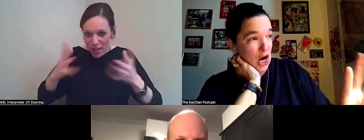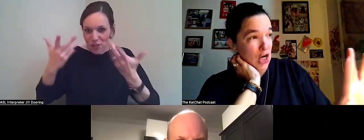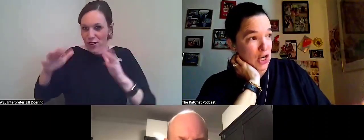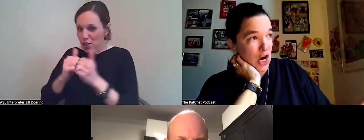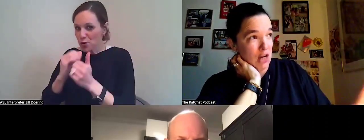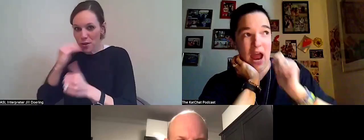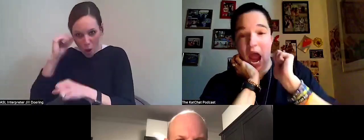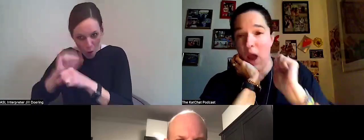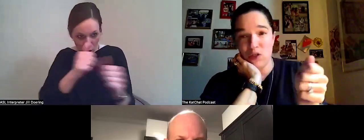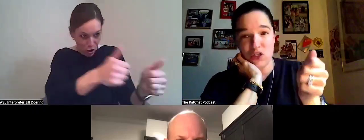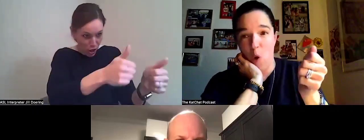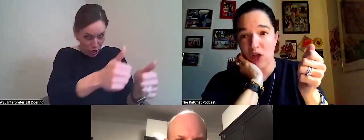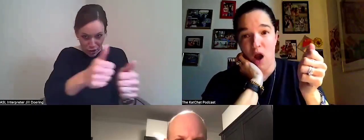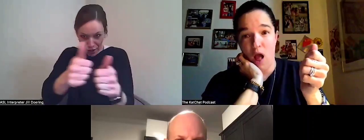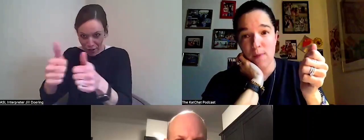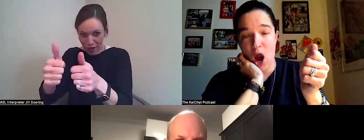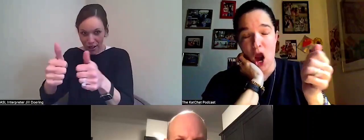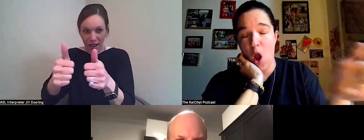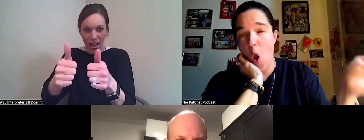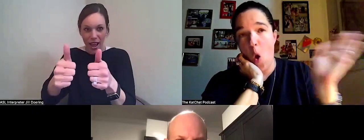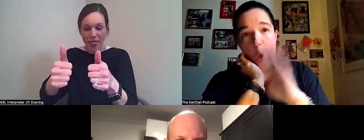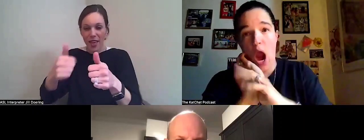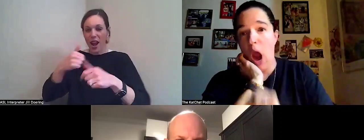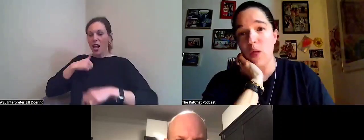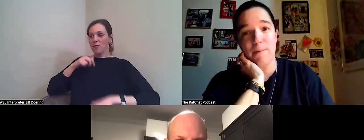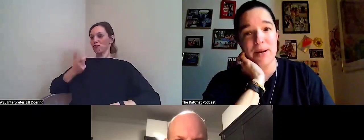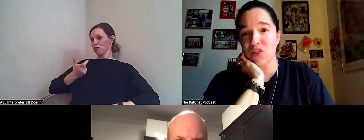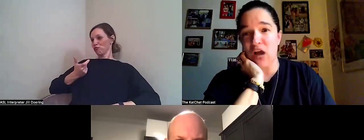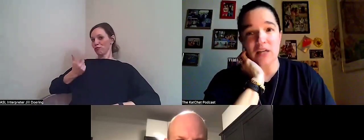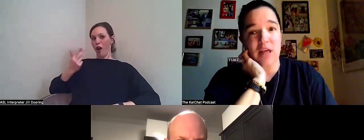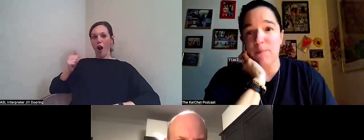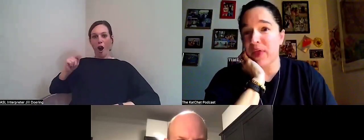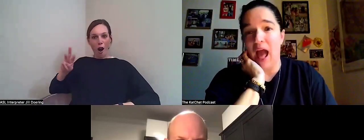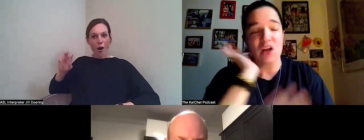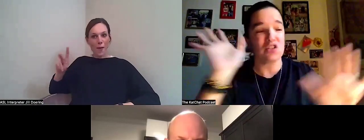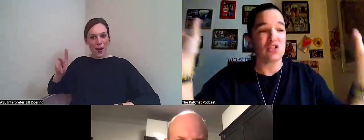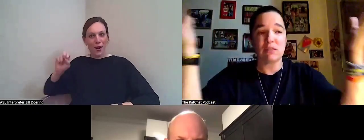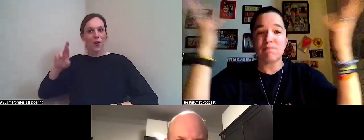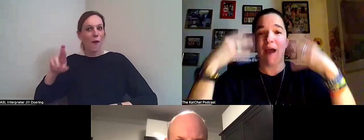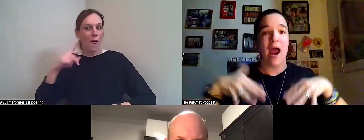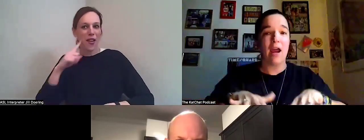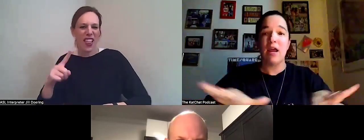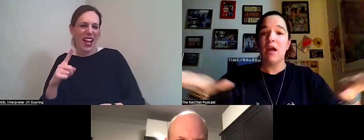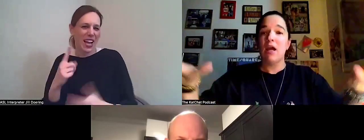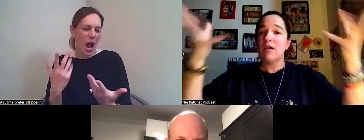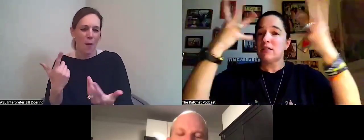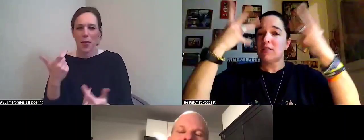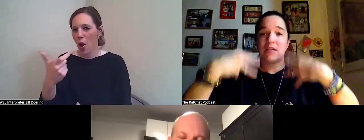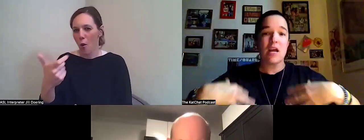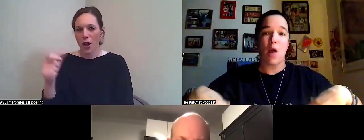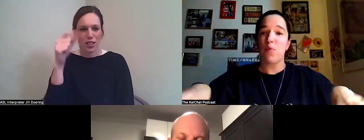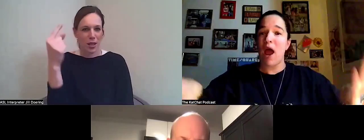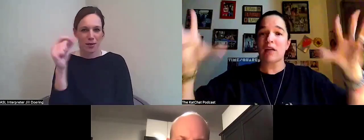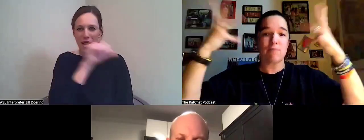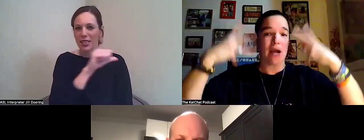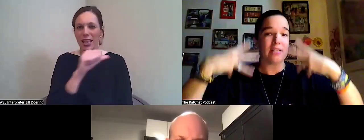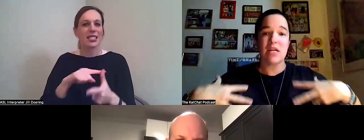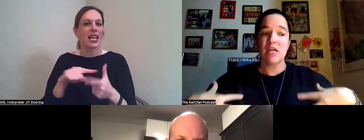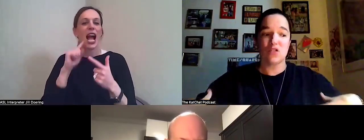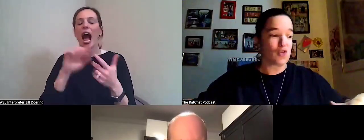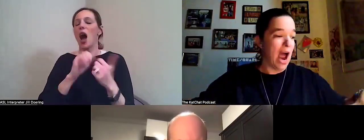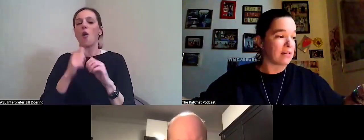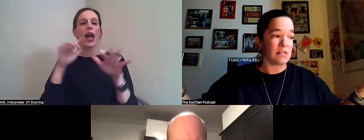good? You good? Good. I will watch Hallmark, or I will binge on something else to shut my decompress,